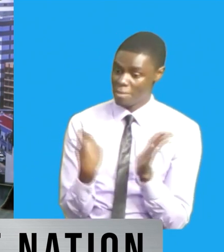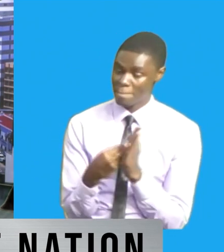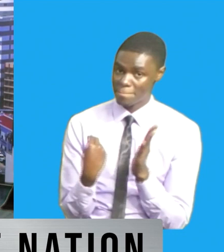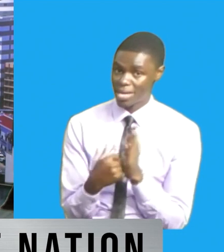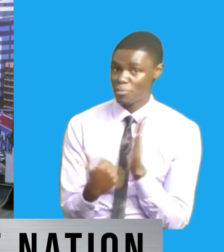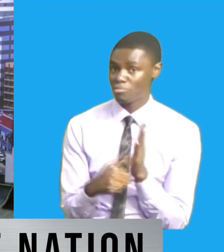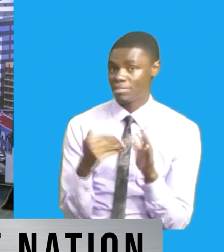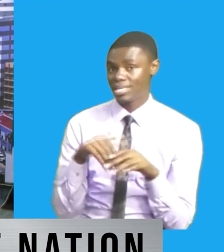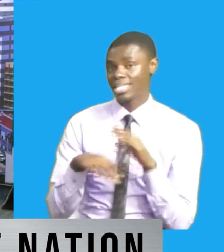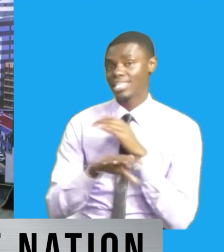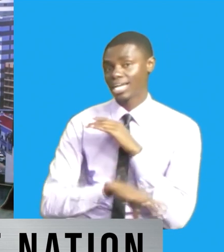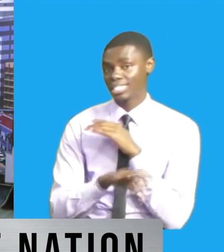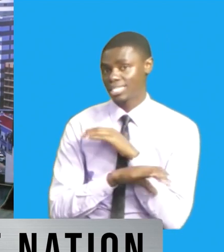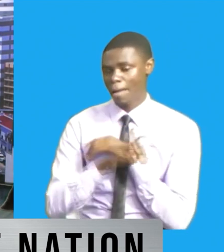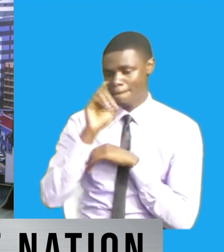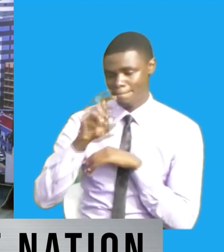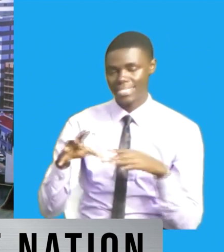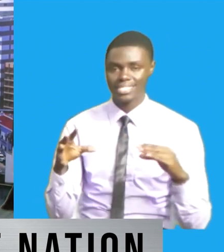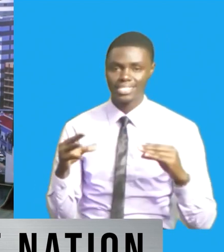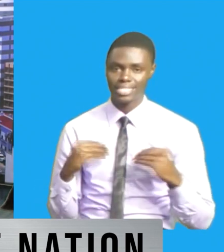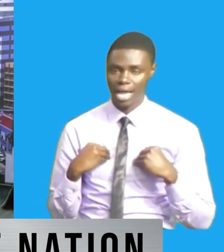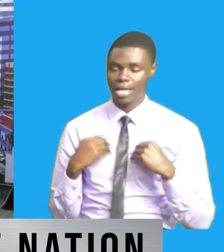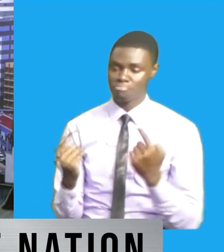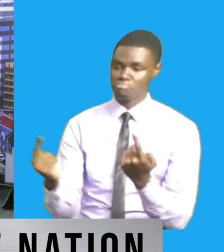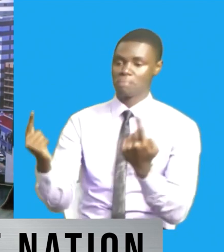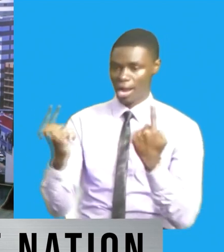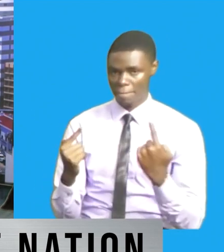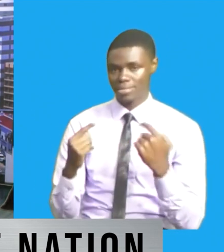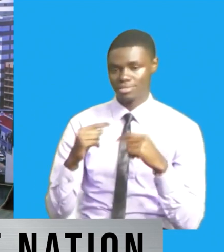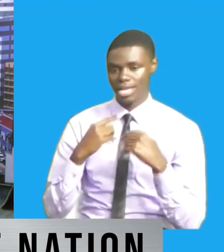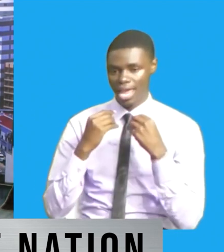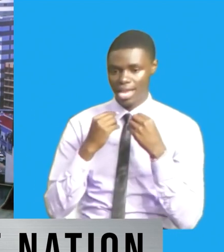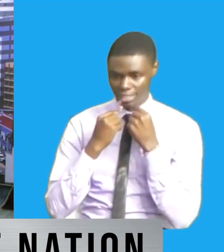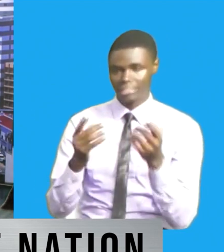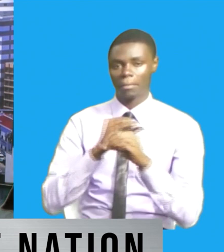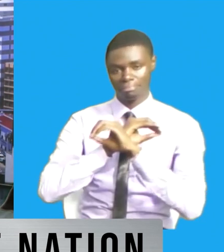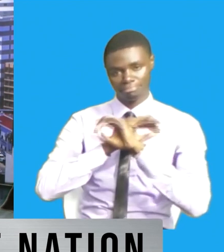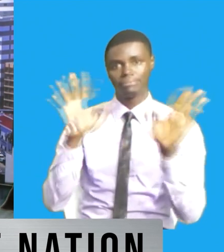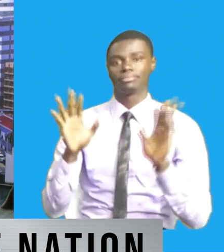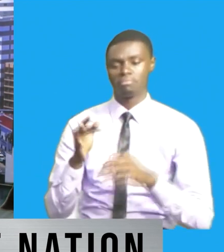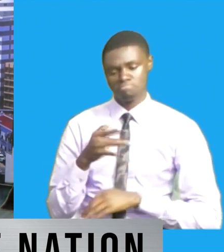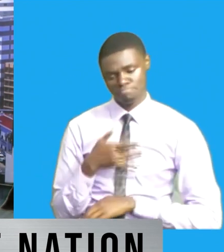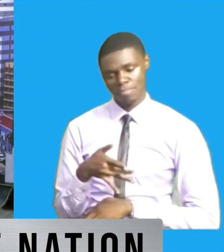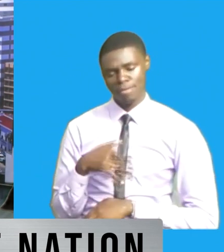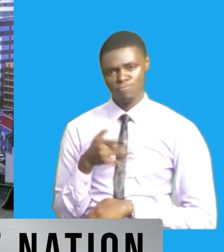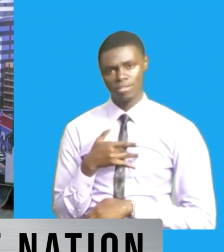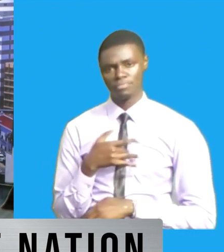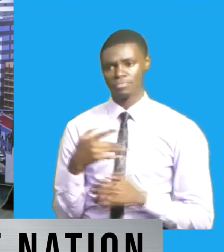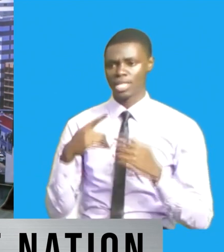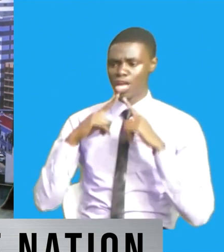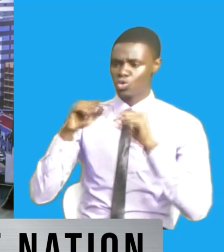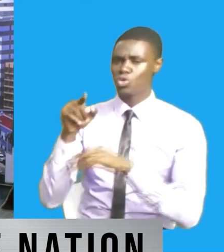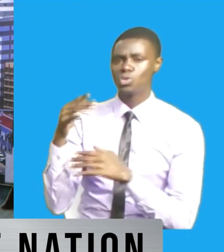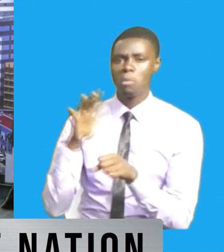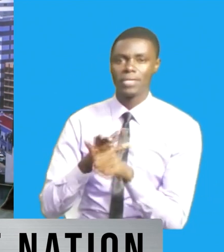this country, and they need to accept, and they need to come out and tell us clearly. And JONA, I feel that, and I've told you all the time,